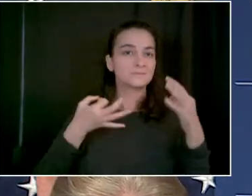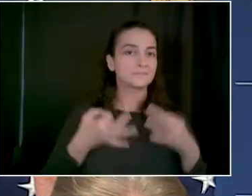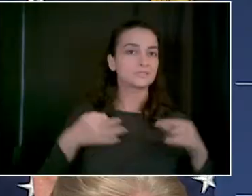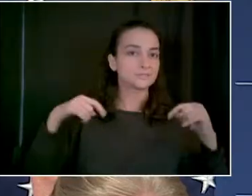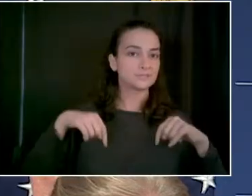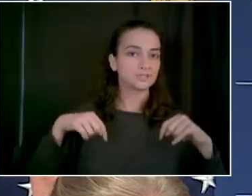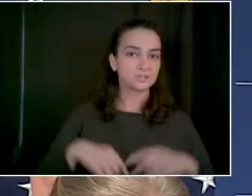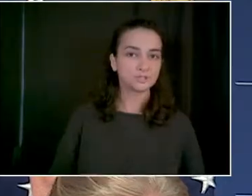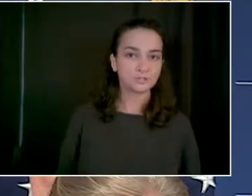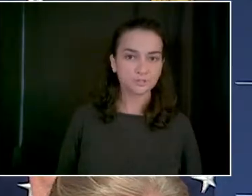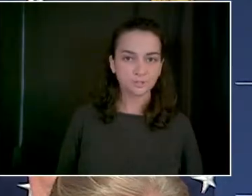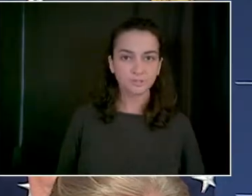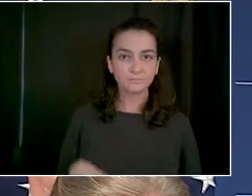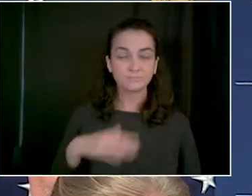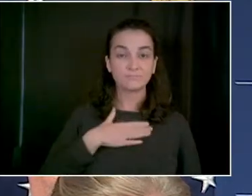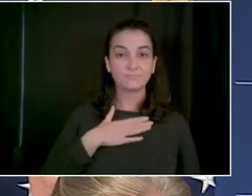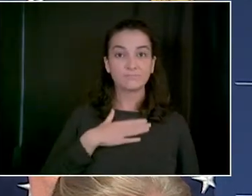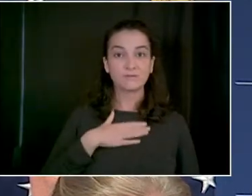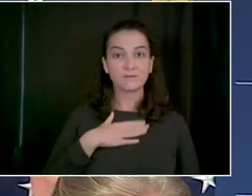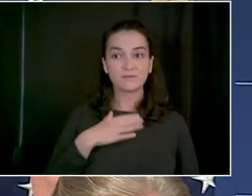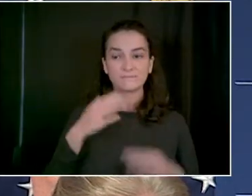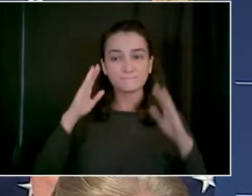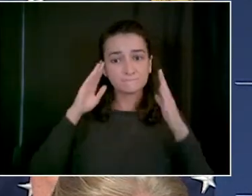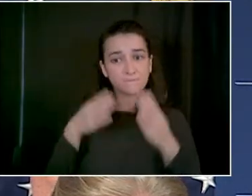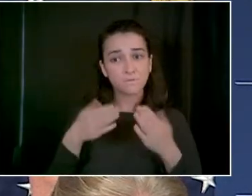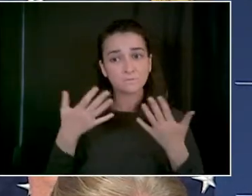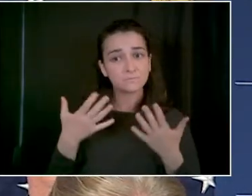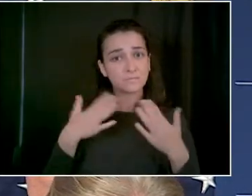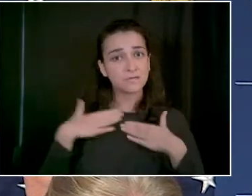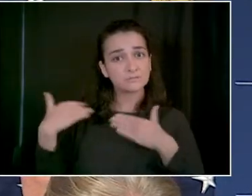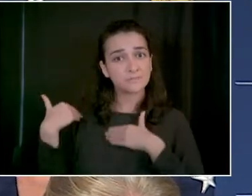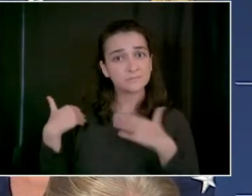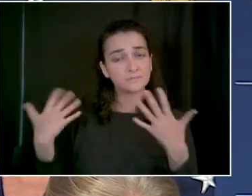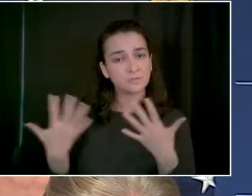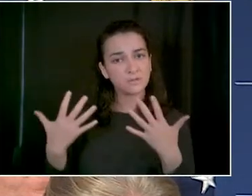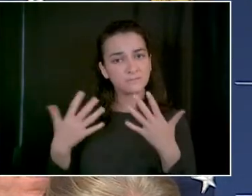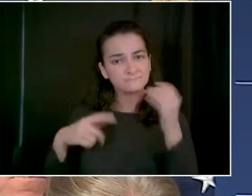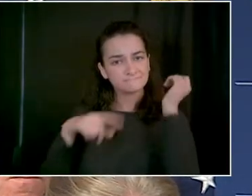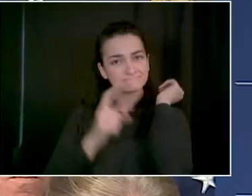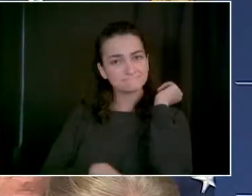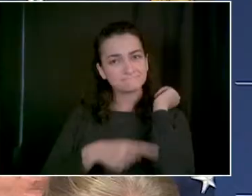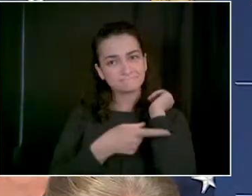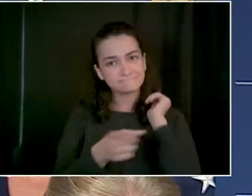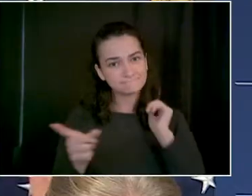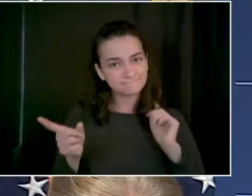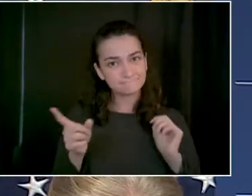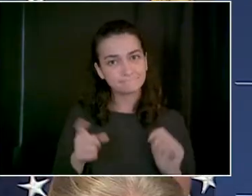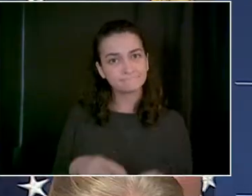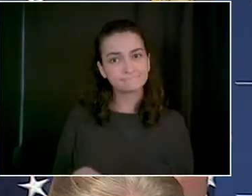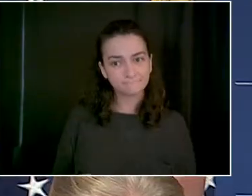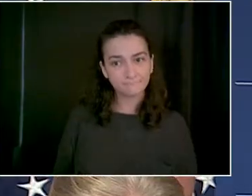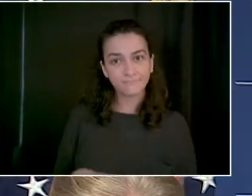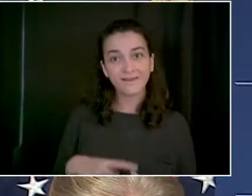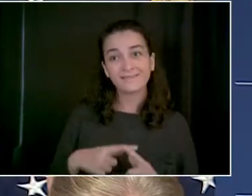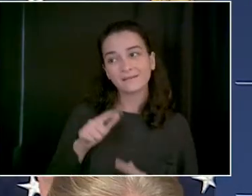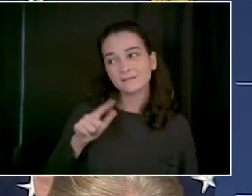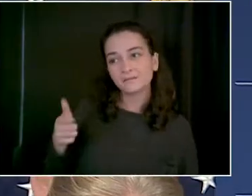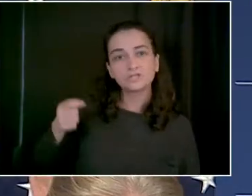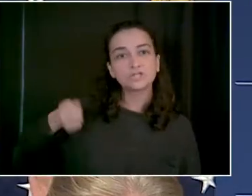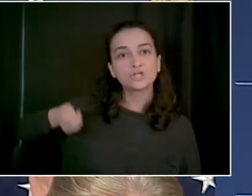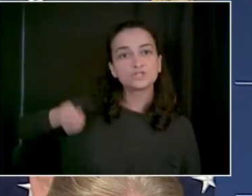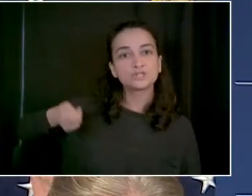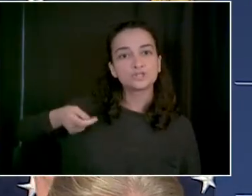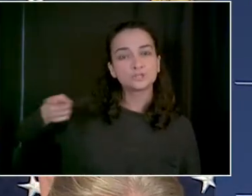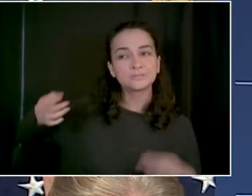apprehend. We did that. These detectives that are here and the chiefs that are here, they did their job. Now it's up